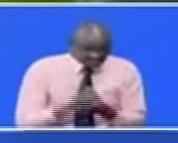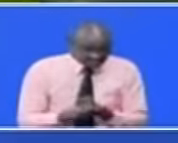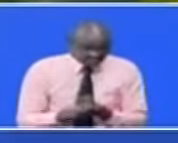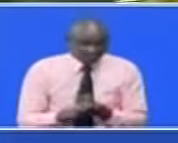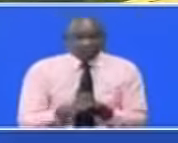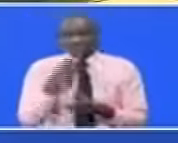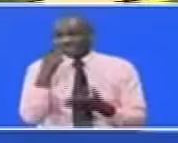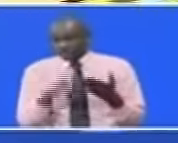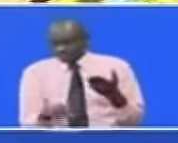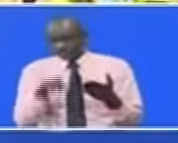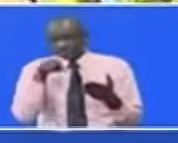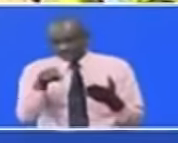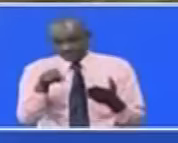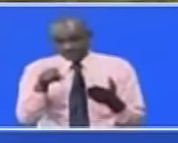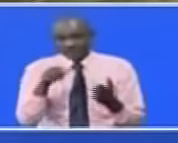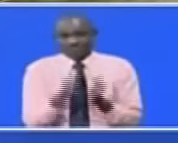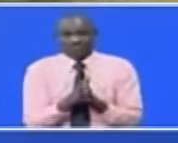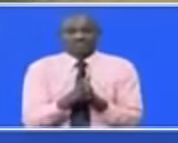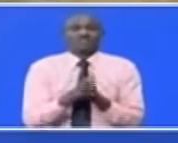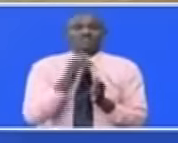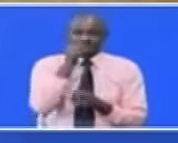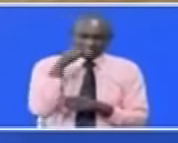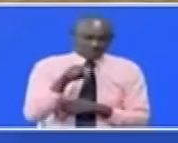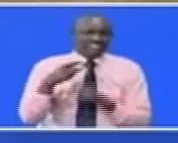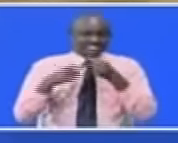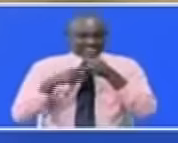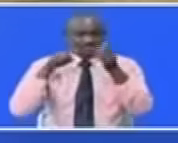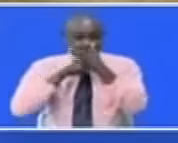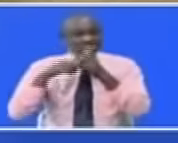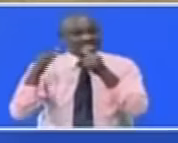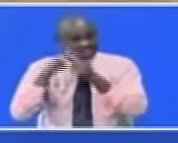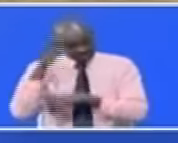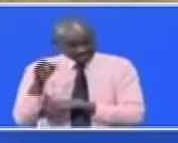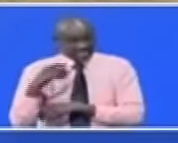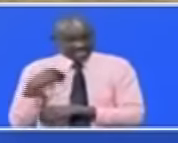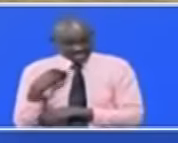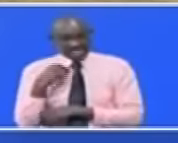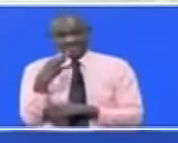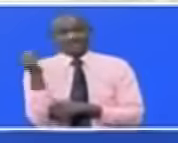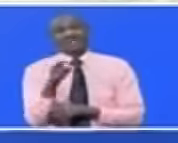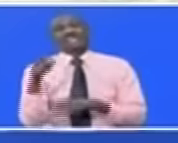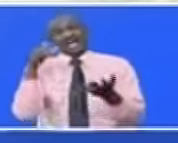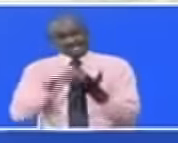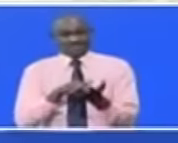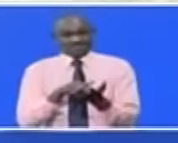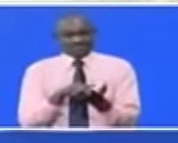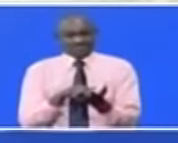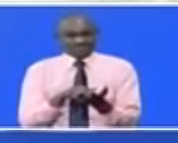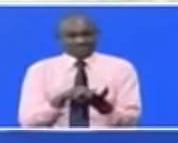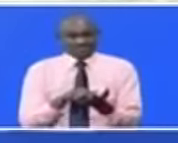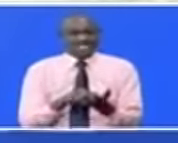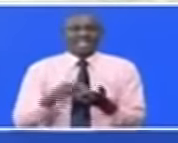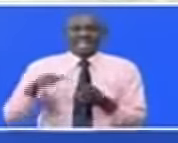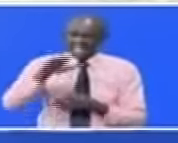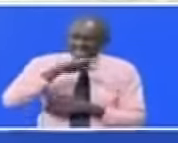which is said to have expanded by 7.9% compared to 6.8% recorded in the third quarter of 2014. Growth in the sector was